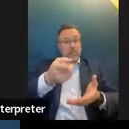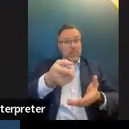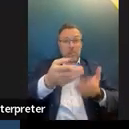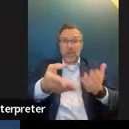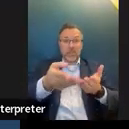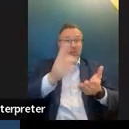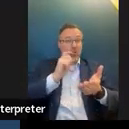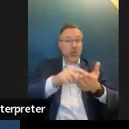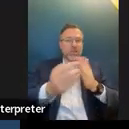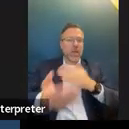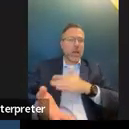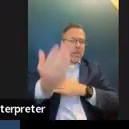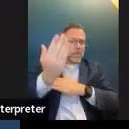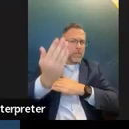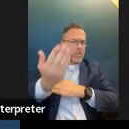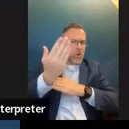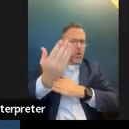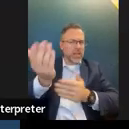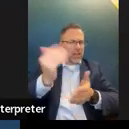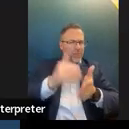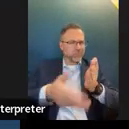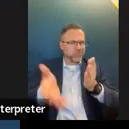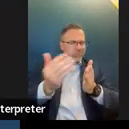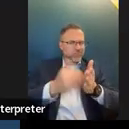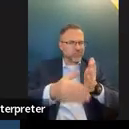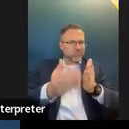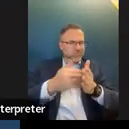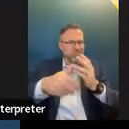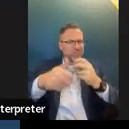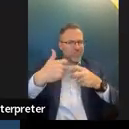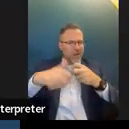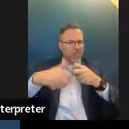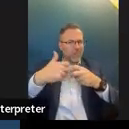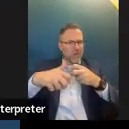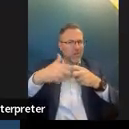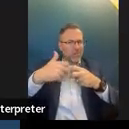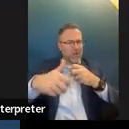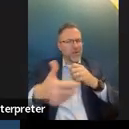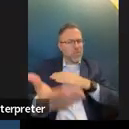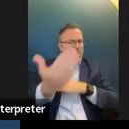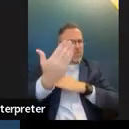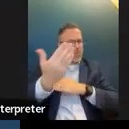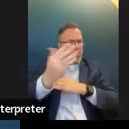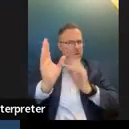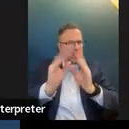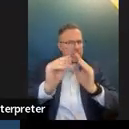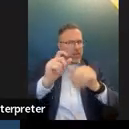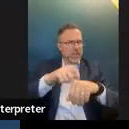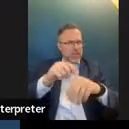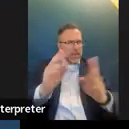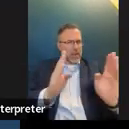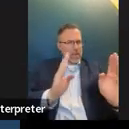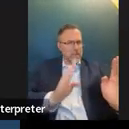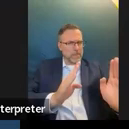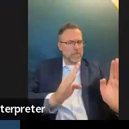an issue, right? There's a lot of things going on during morning meeting. So